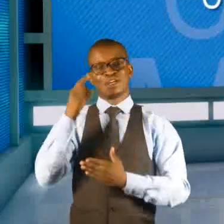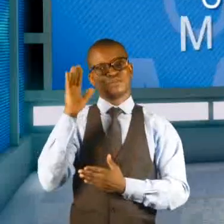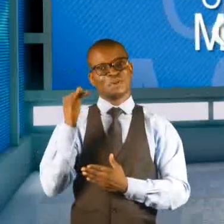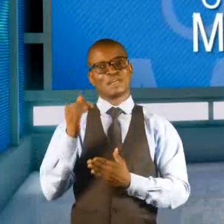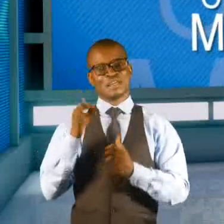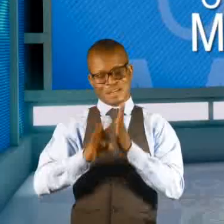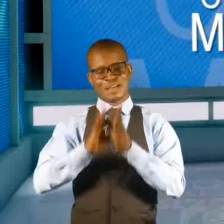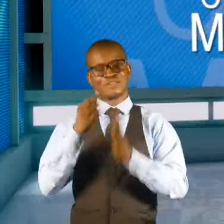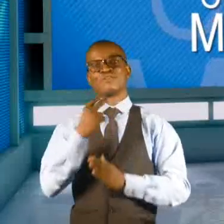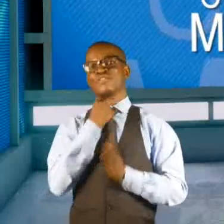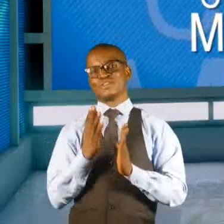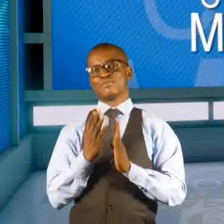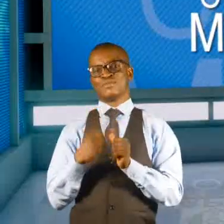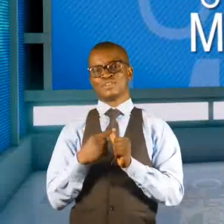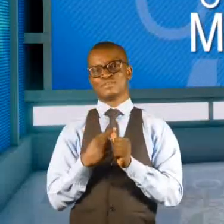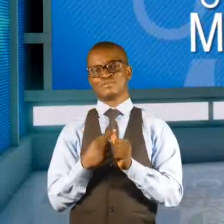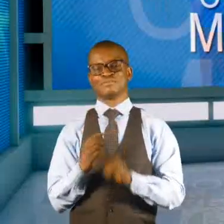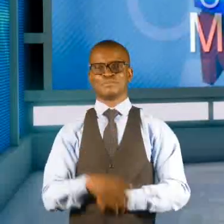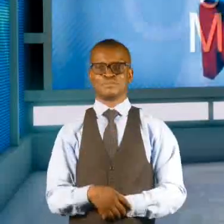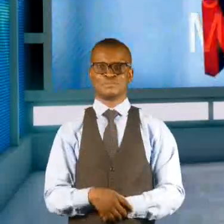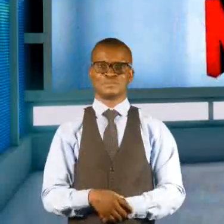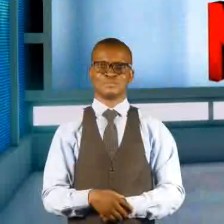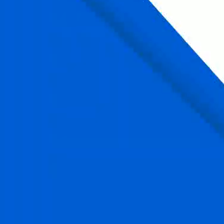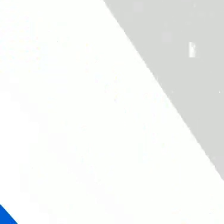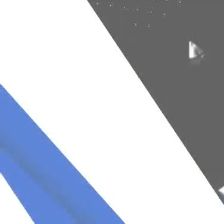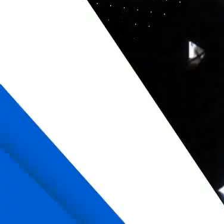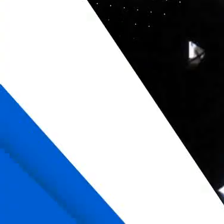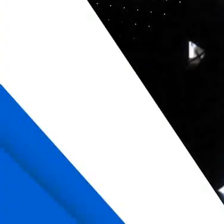Before we say goodbye, let's bring you an account of a victim. Don't go away.